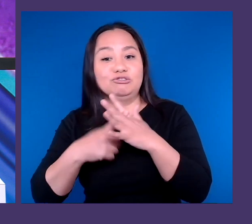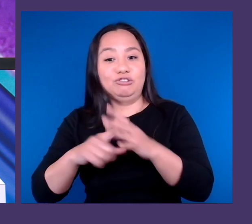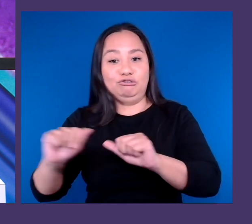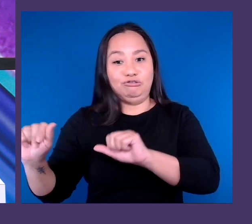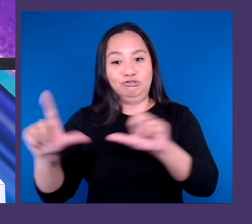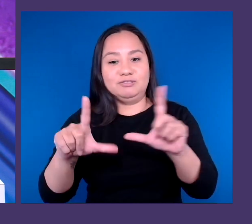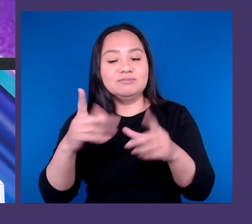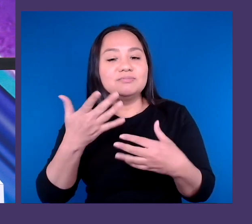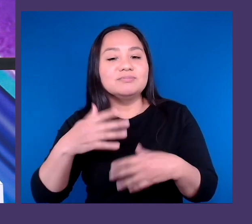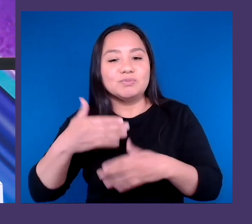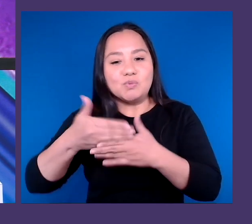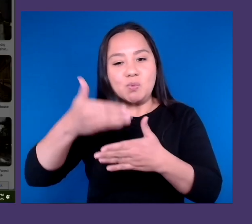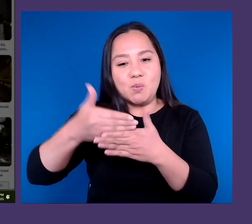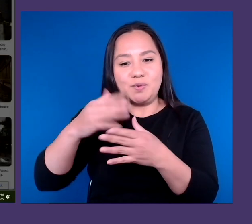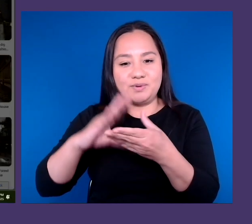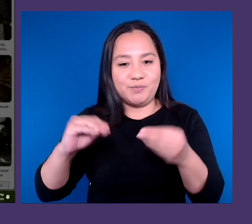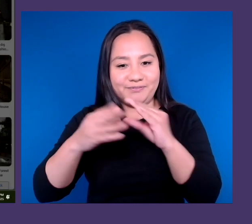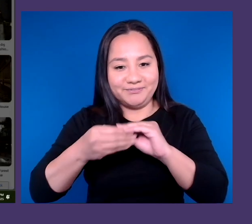with Control Windows Enter.